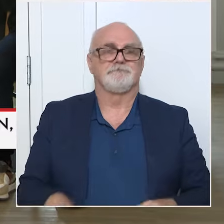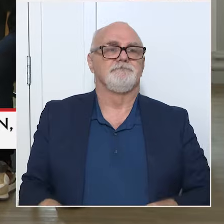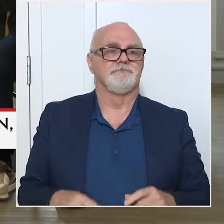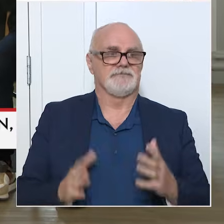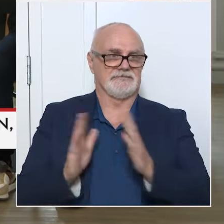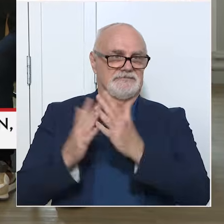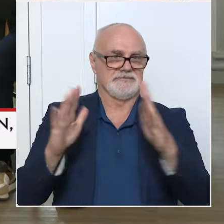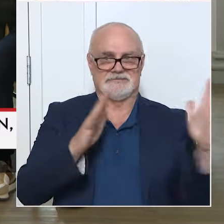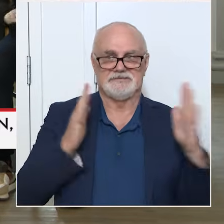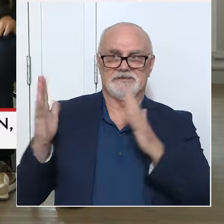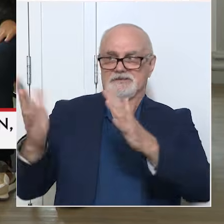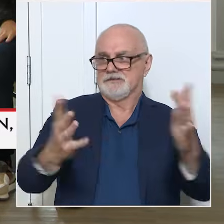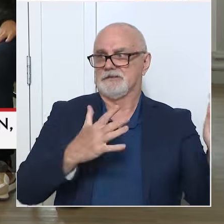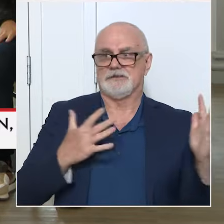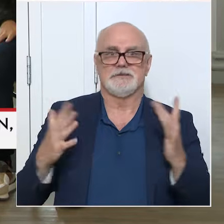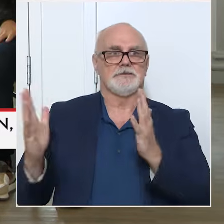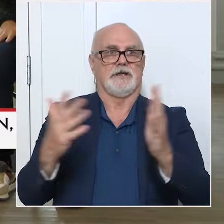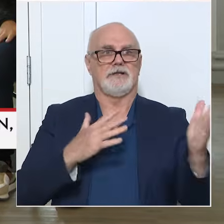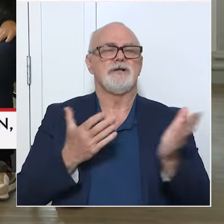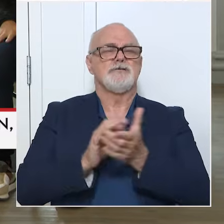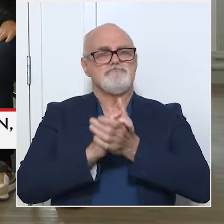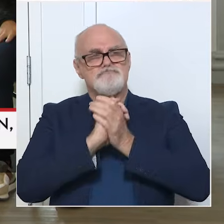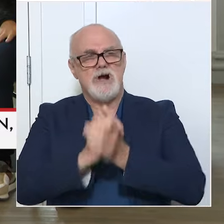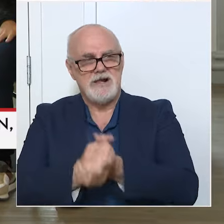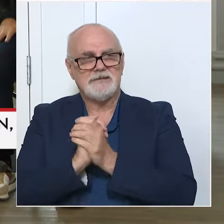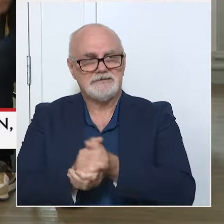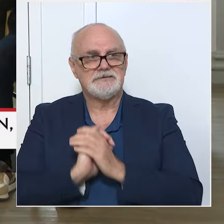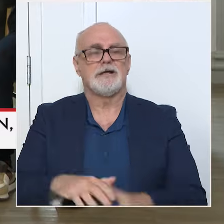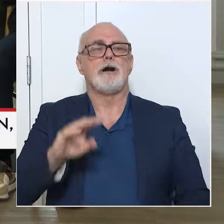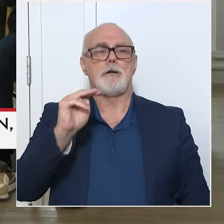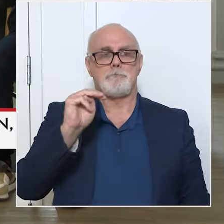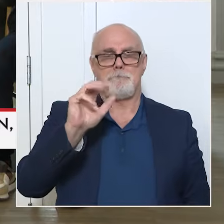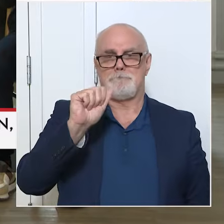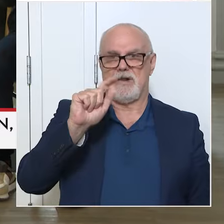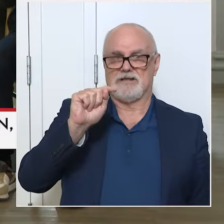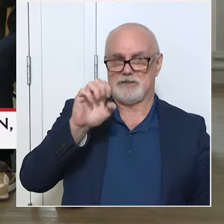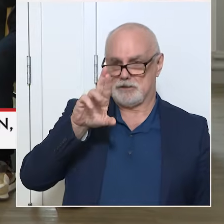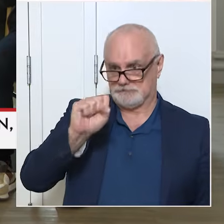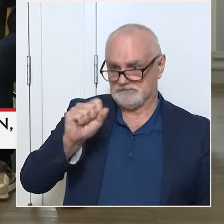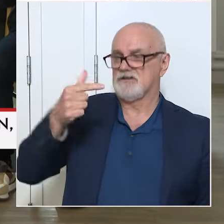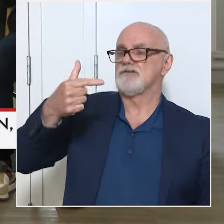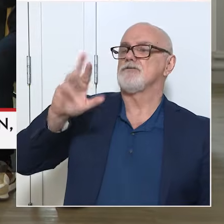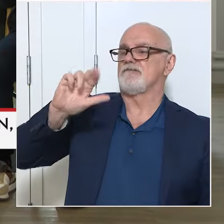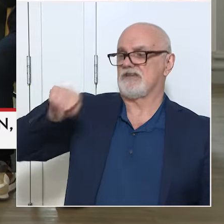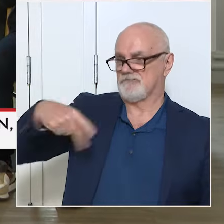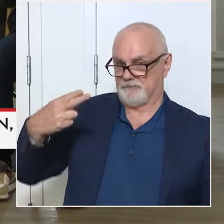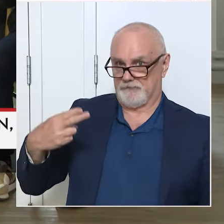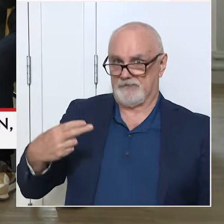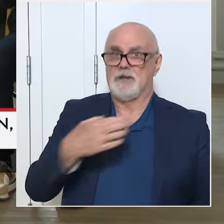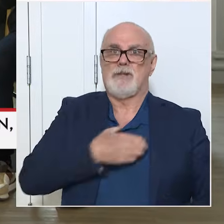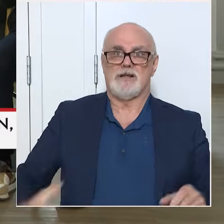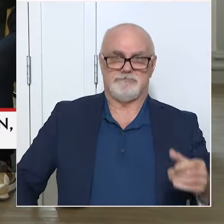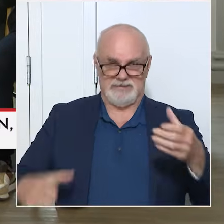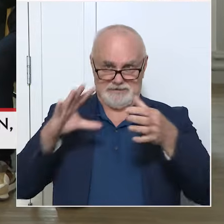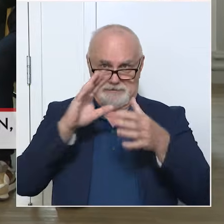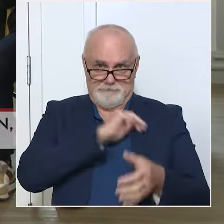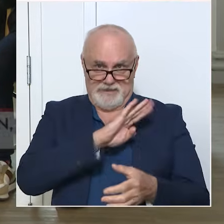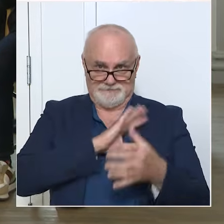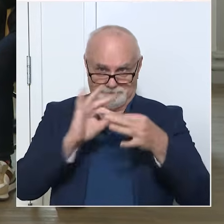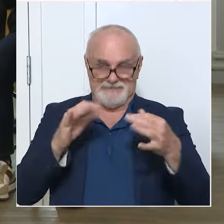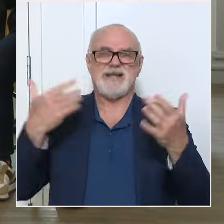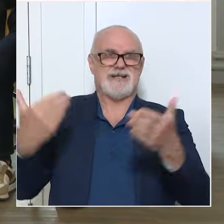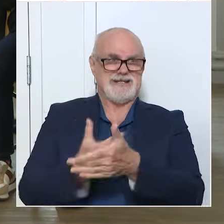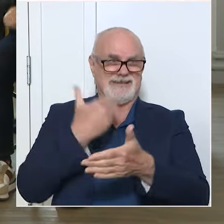Well, let's congratulate Matters Graph on your new name, your